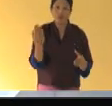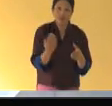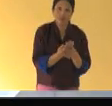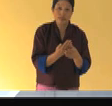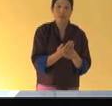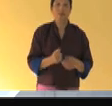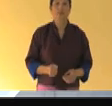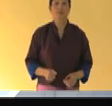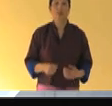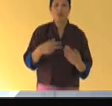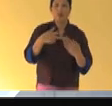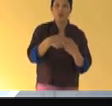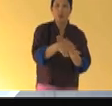are